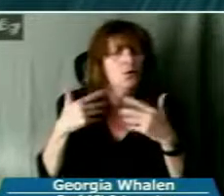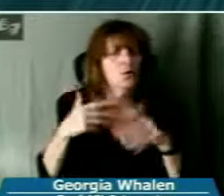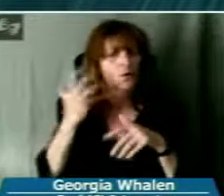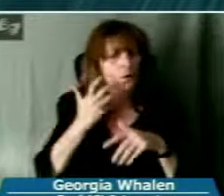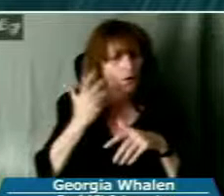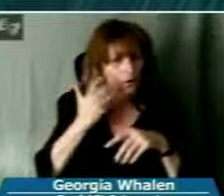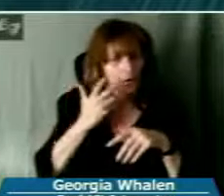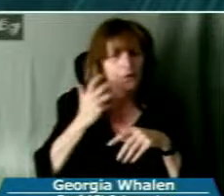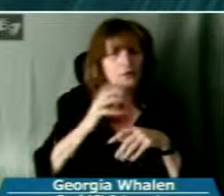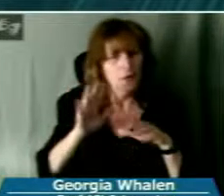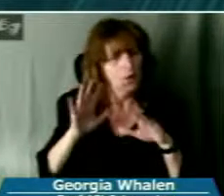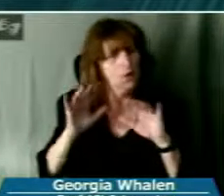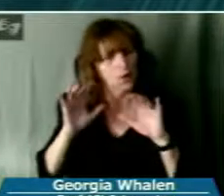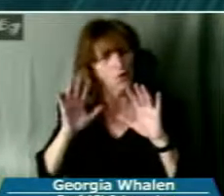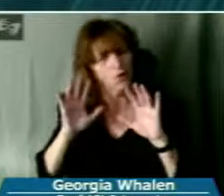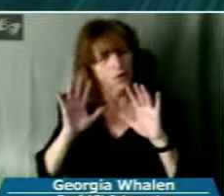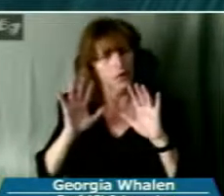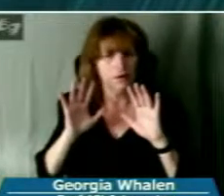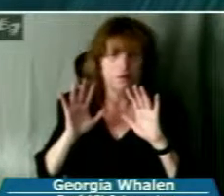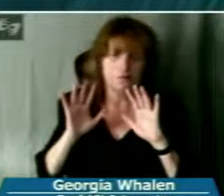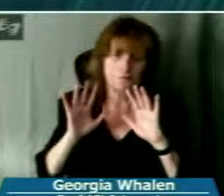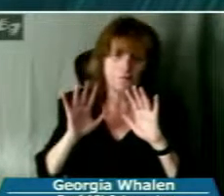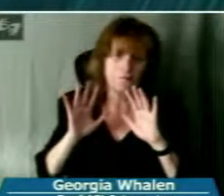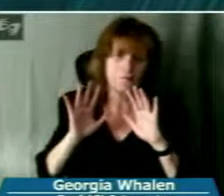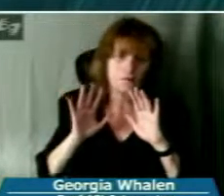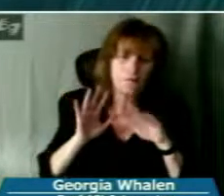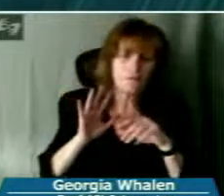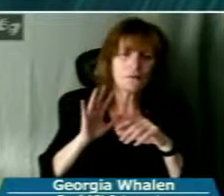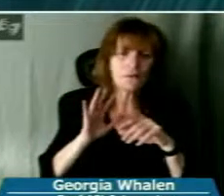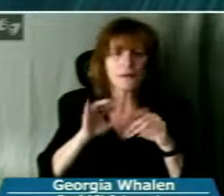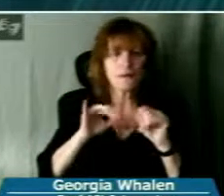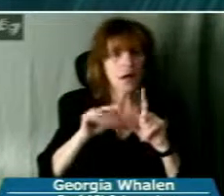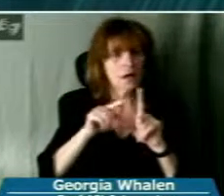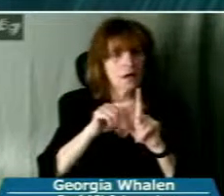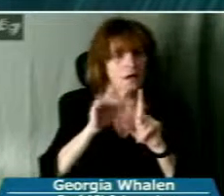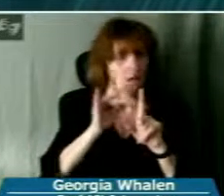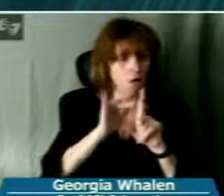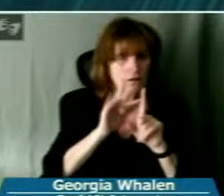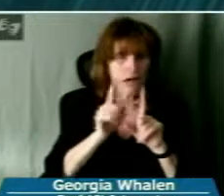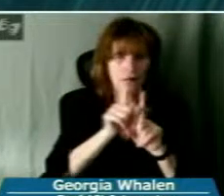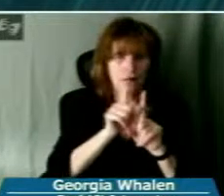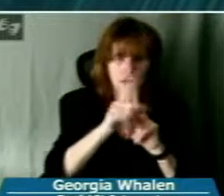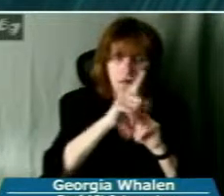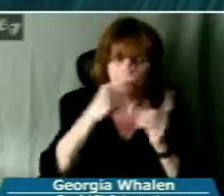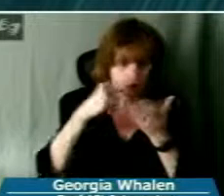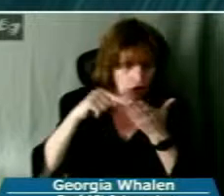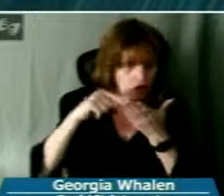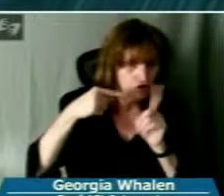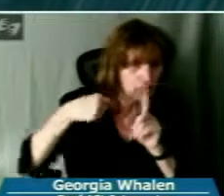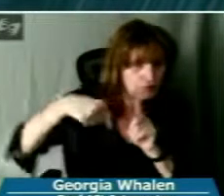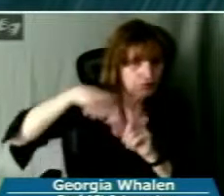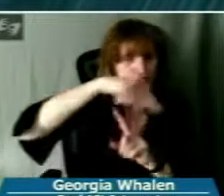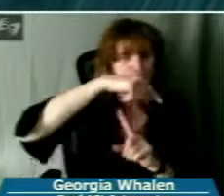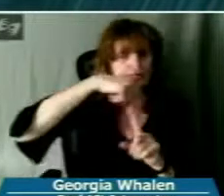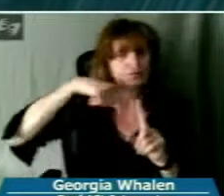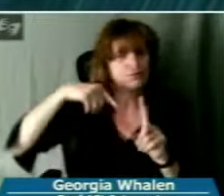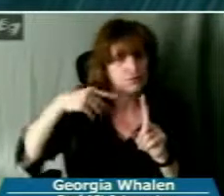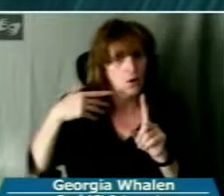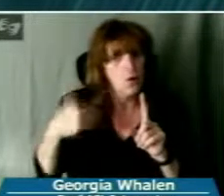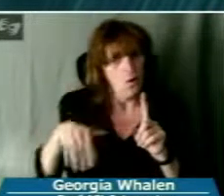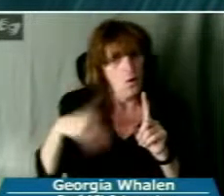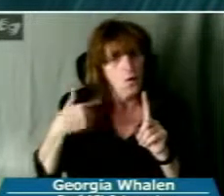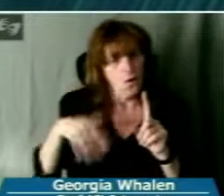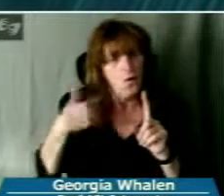the case and contact tracing on a day-by-day basis, it's a fairly large operation. It's a good portion of the staff that have